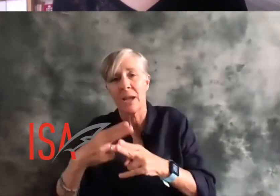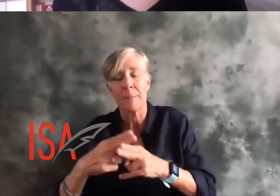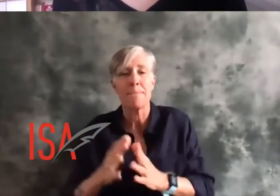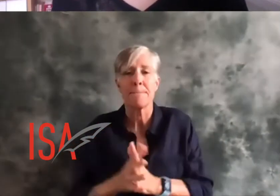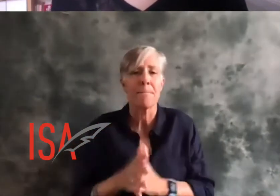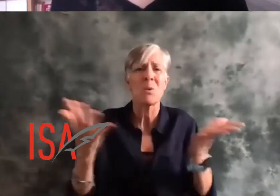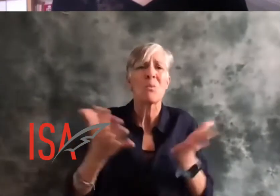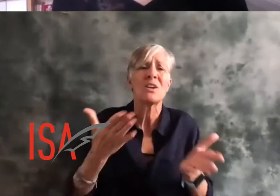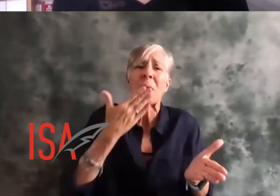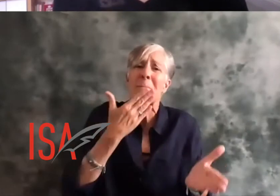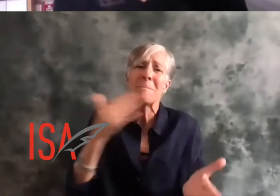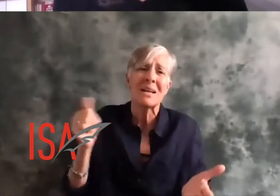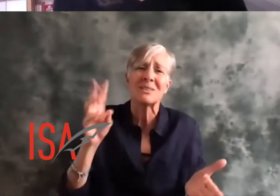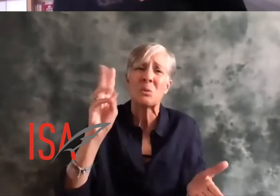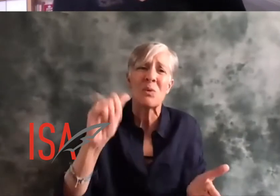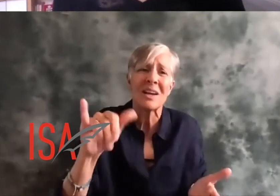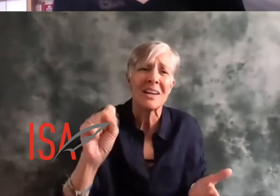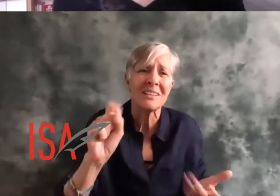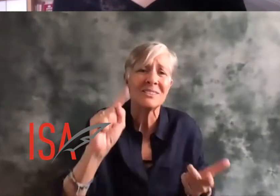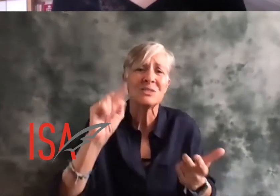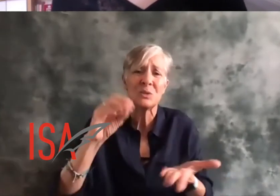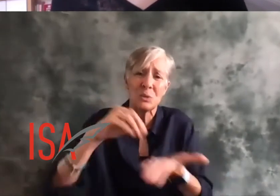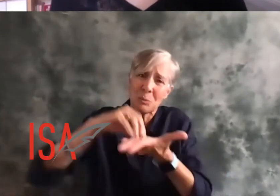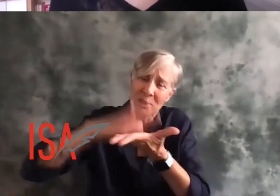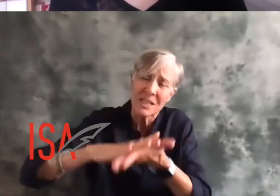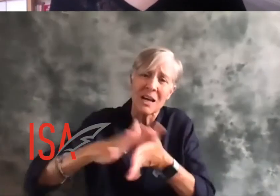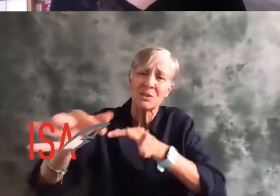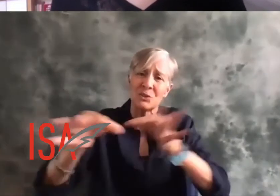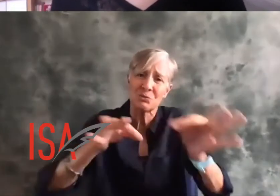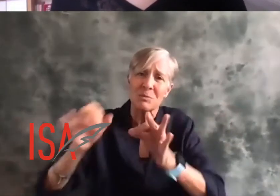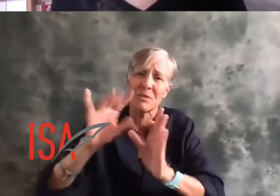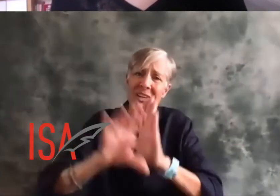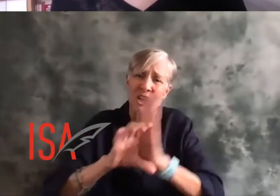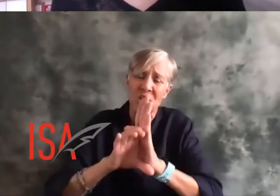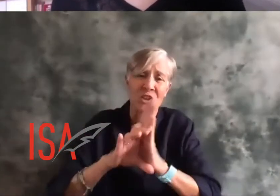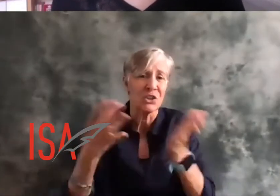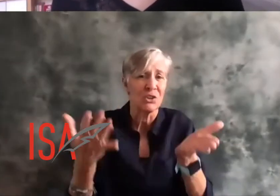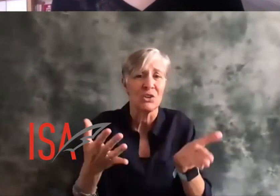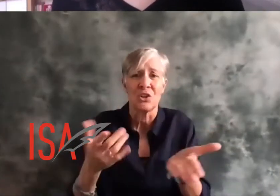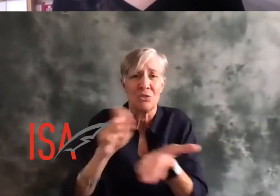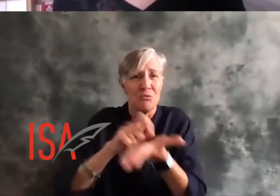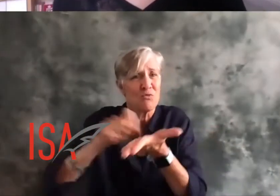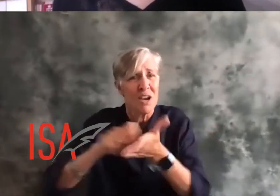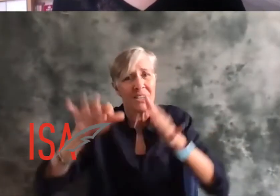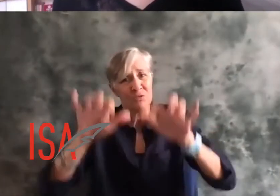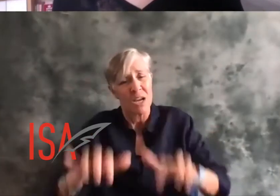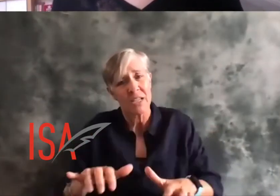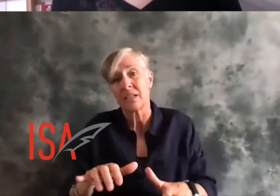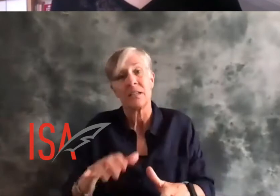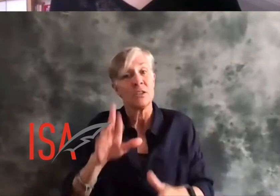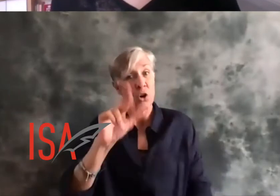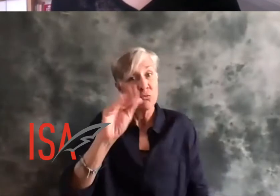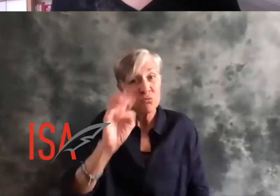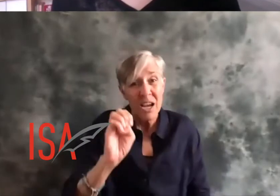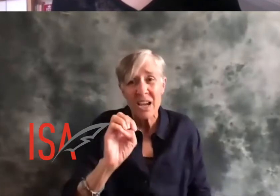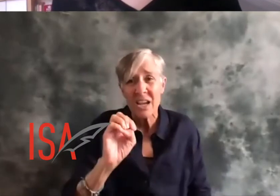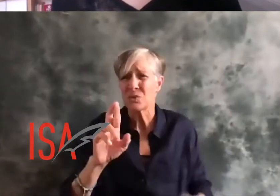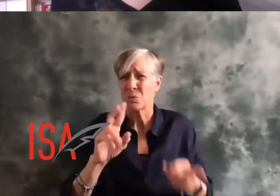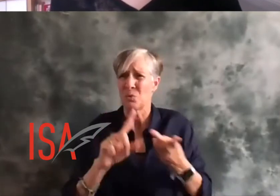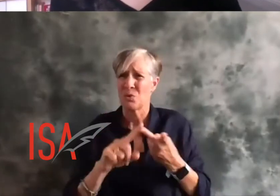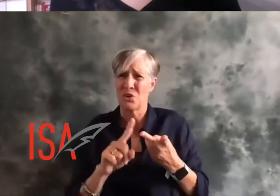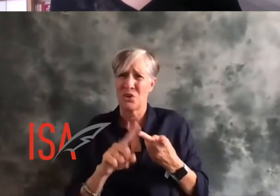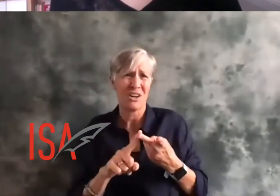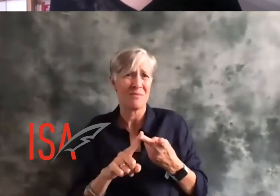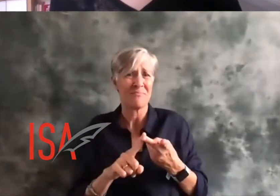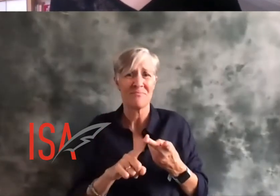what are the best ways to put that description in? Are you talking about just their race, or, you know, is